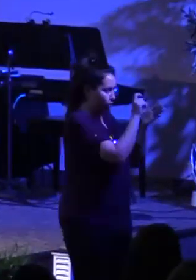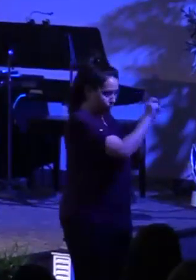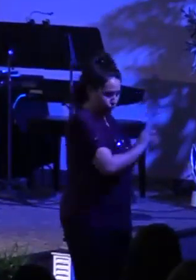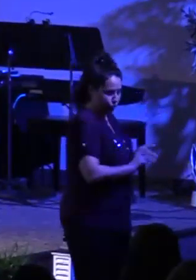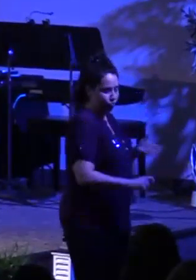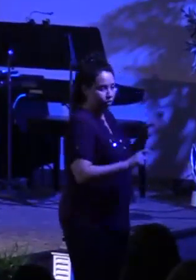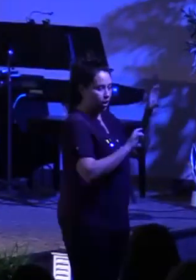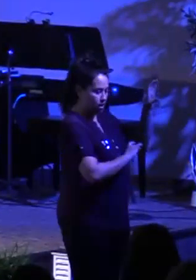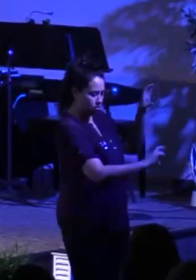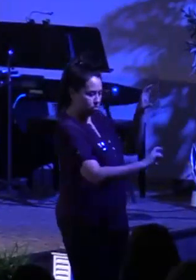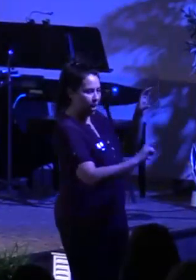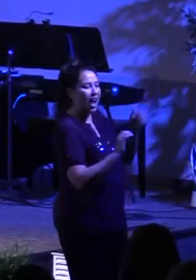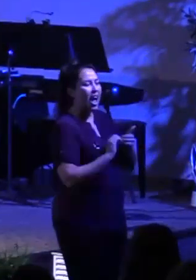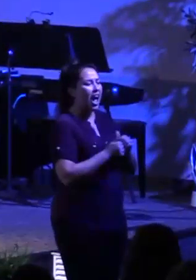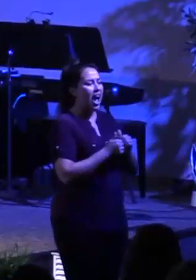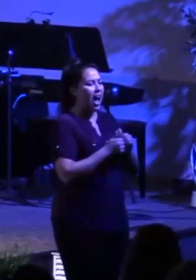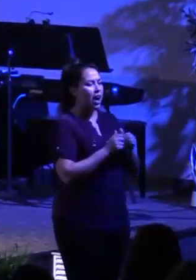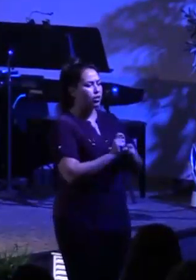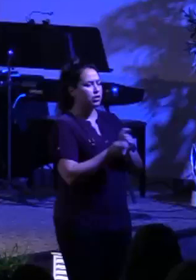write how that changed you.